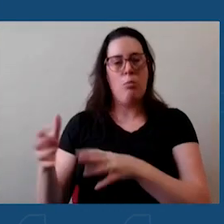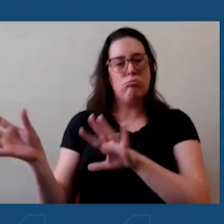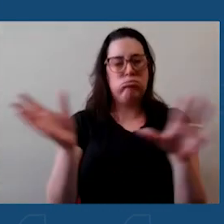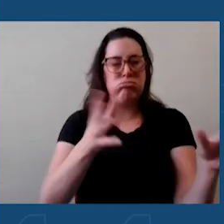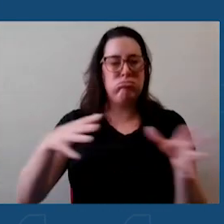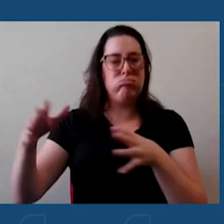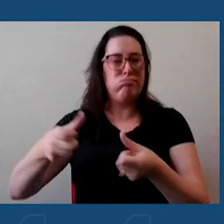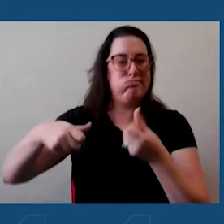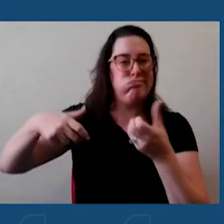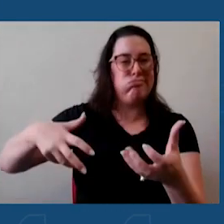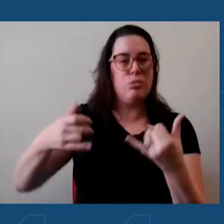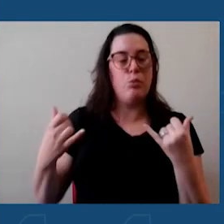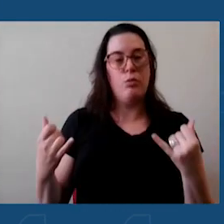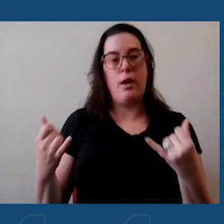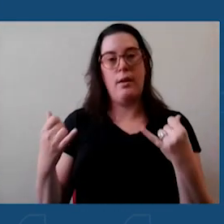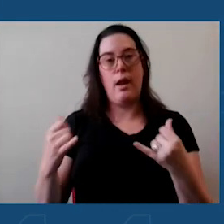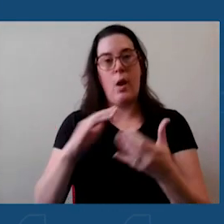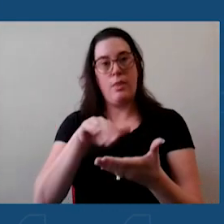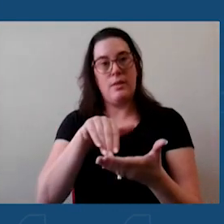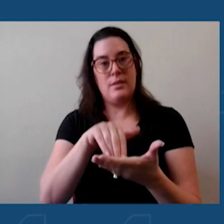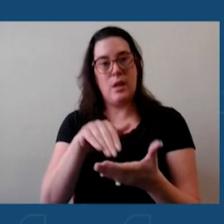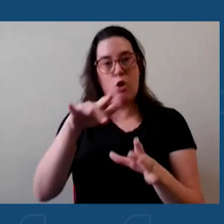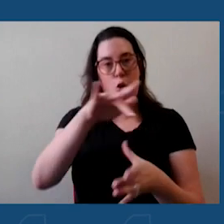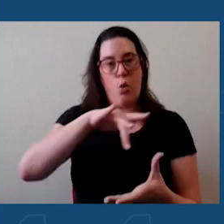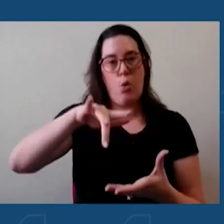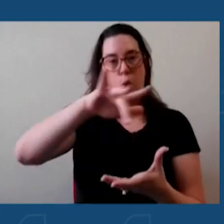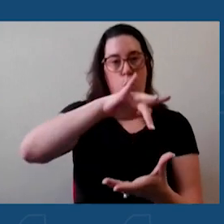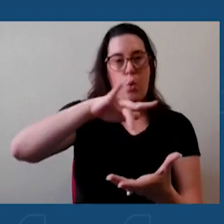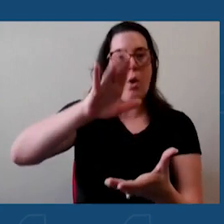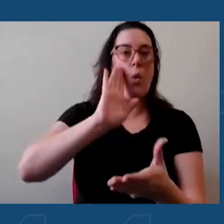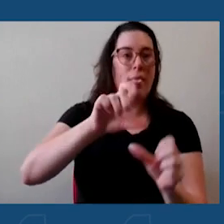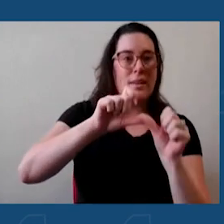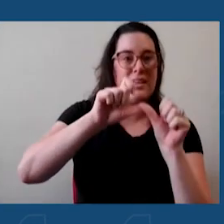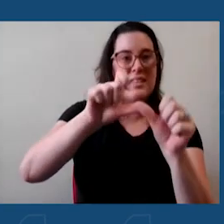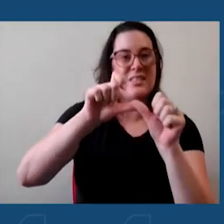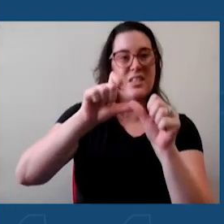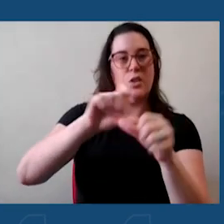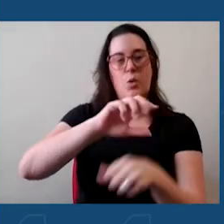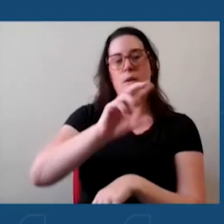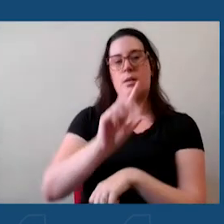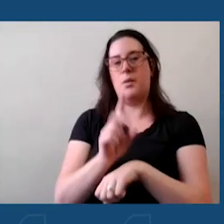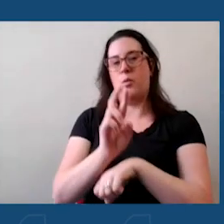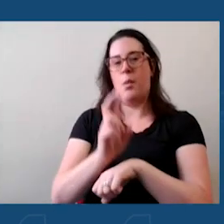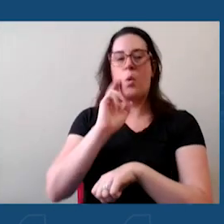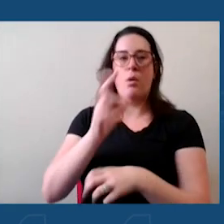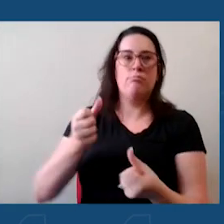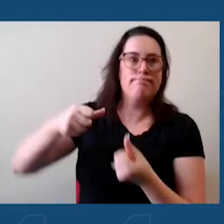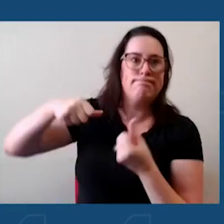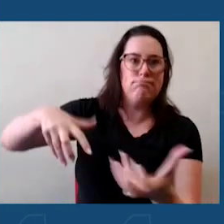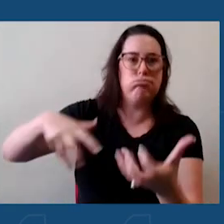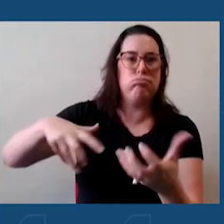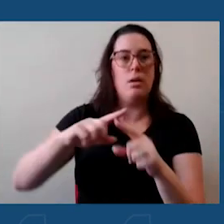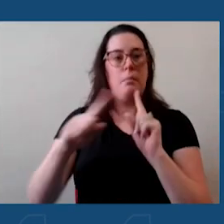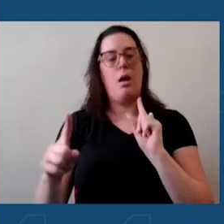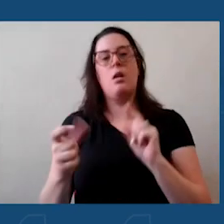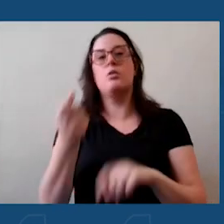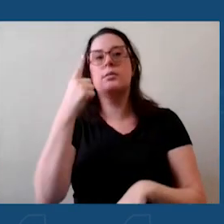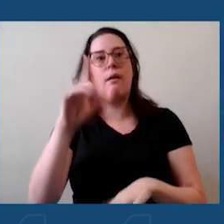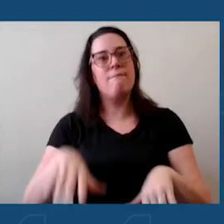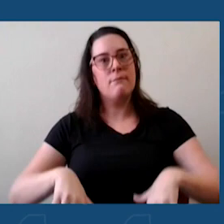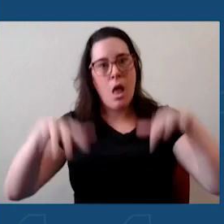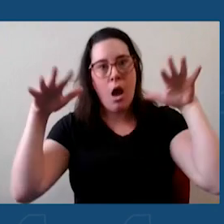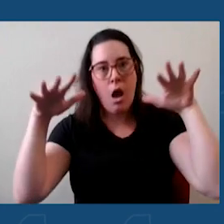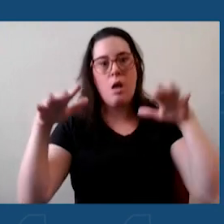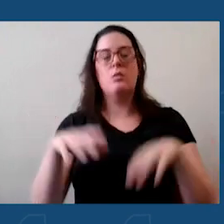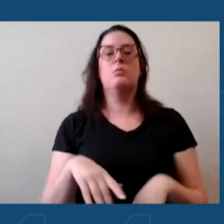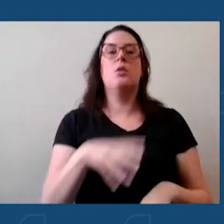and the center of Fiona will persist over the eastern Dominican Republic this afternoon with heavy rain. This will be, again, flash flooding, urban flooding, the